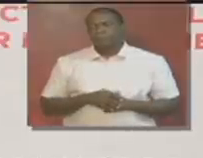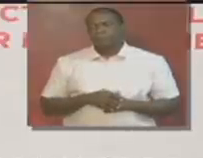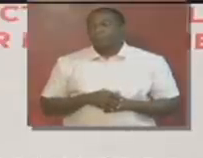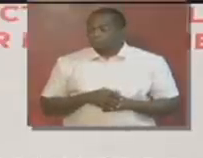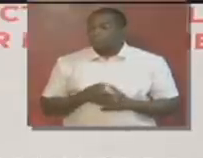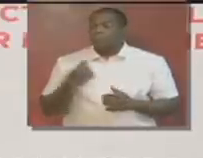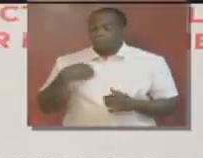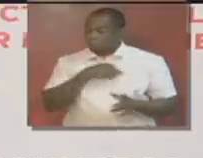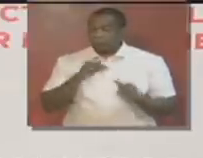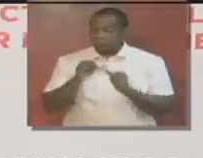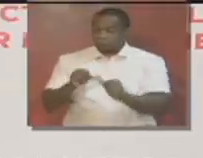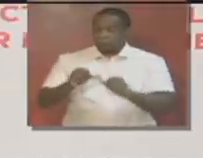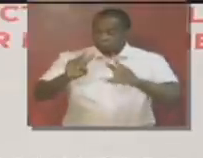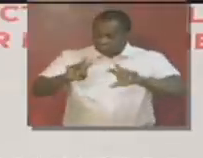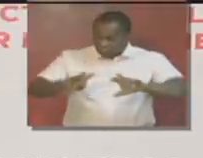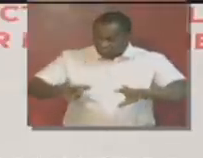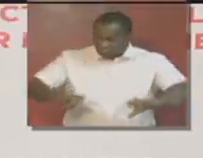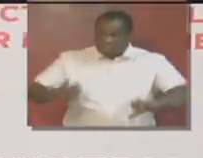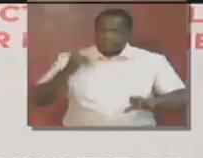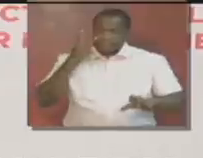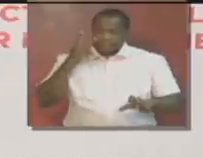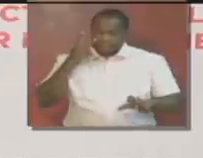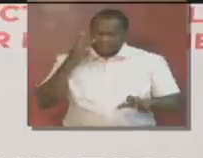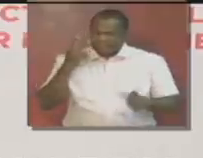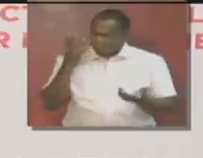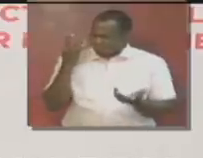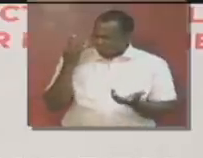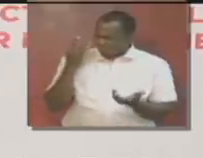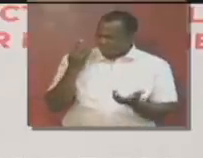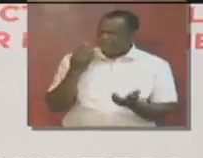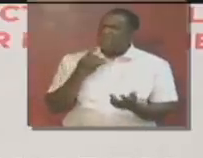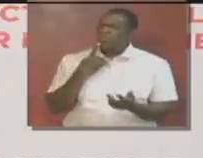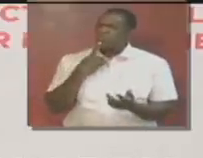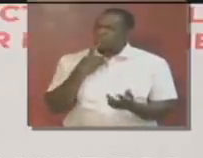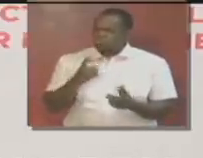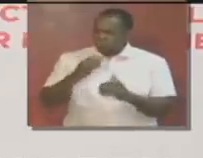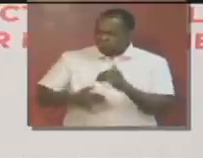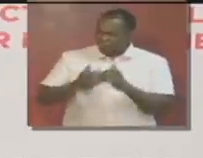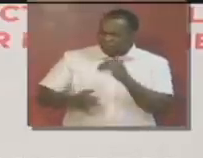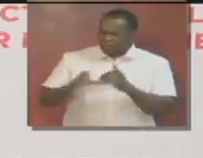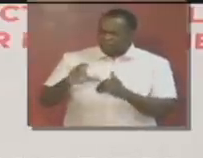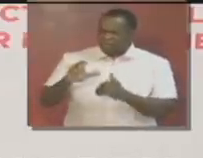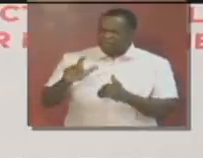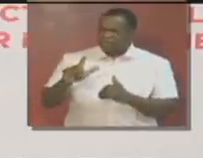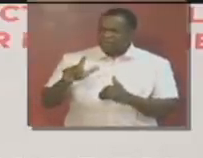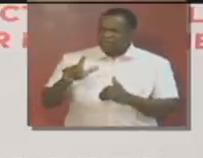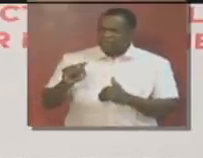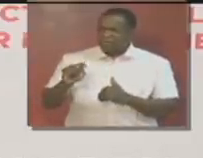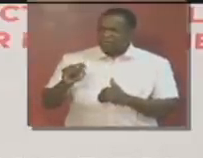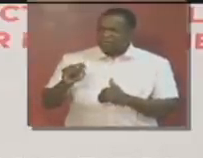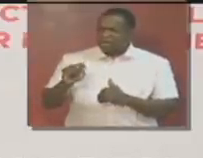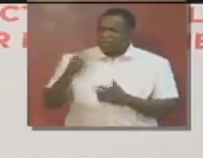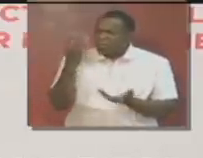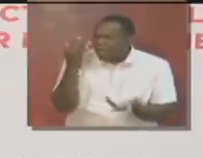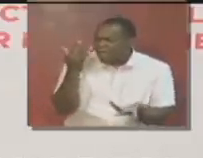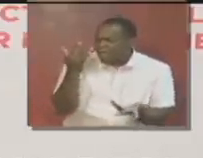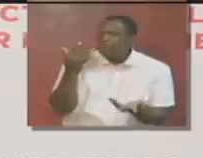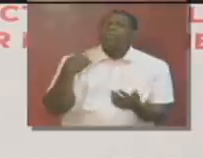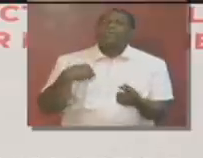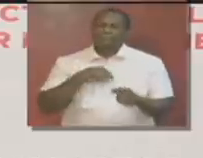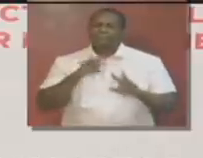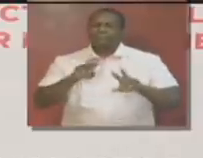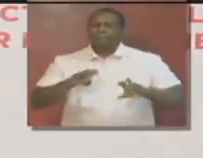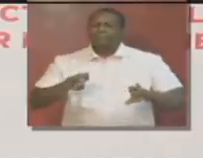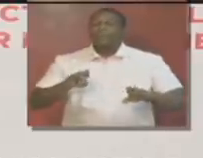investigation that is, we can still continue to vaccinate. The WHO's Global Advisory Committee on Vaccine